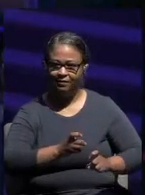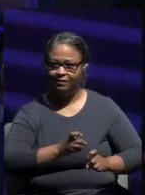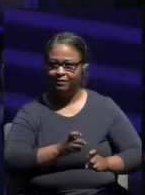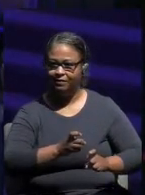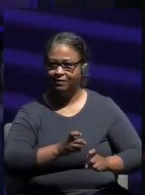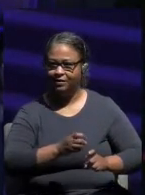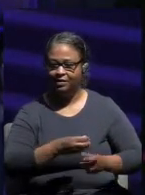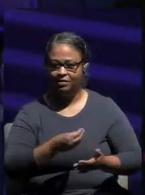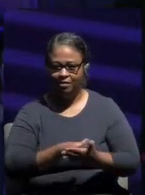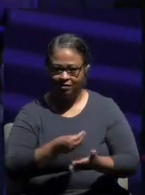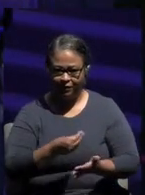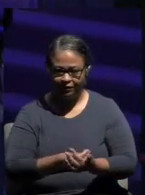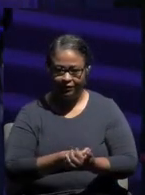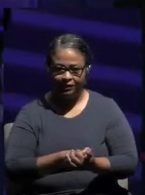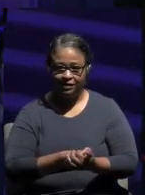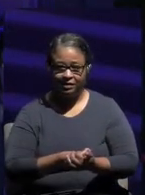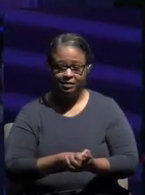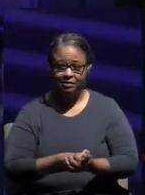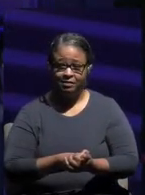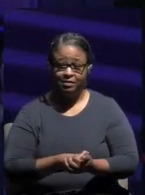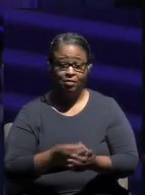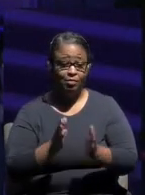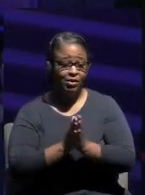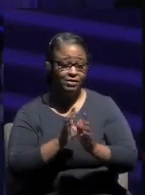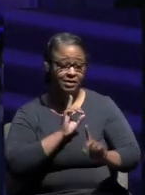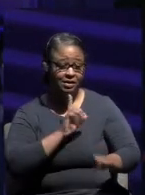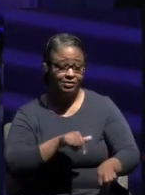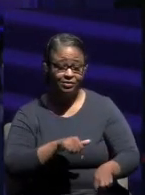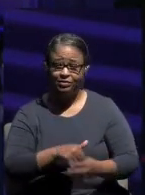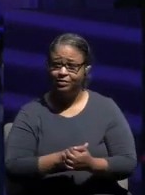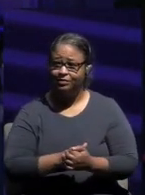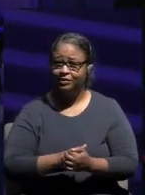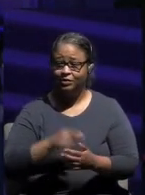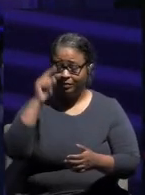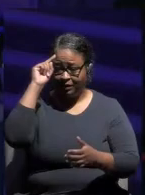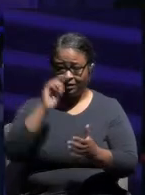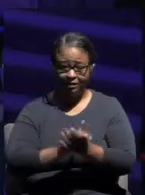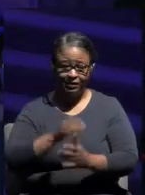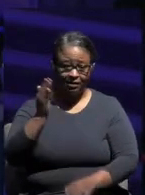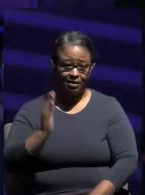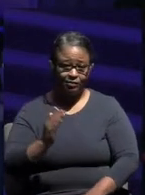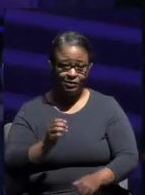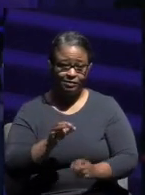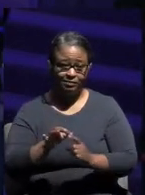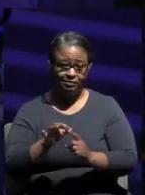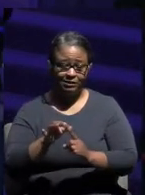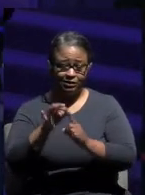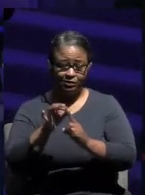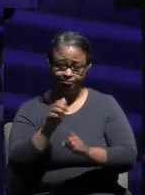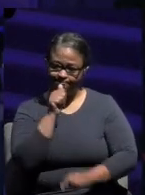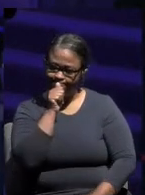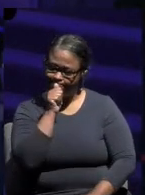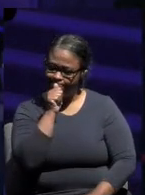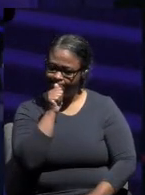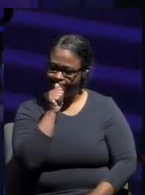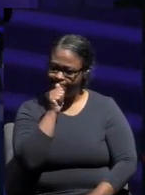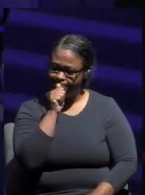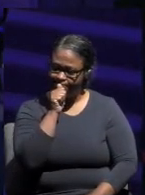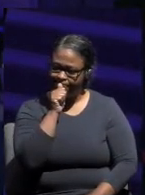and provision. She was believing in God for a very special situation. God's not a vending